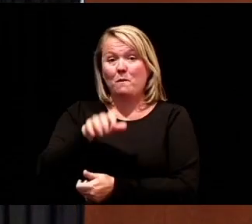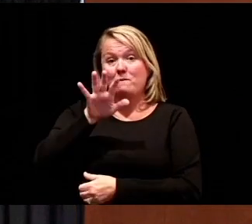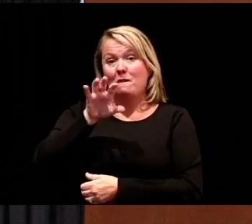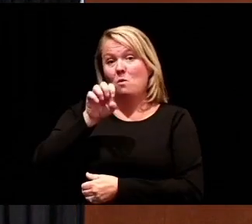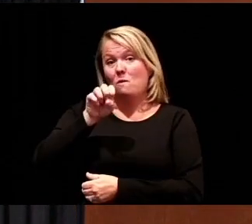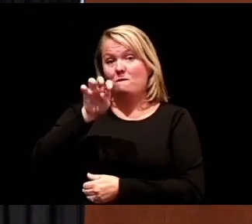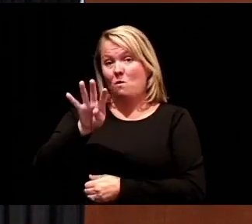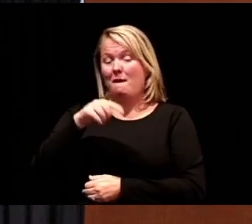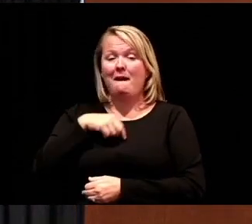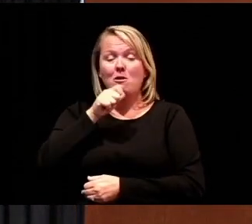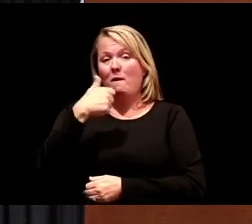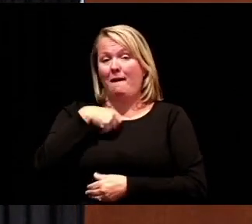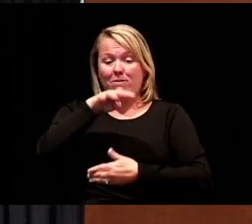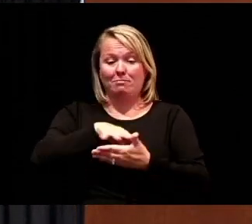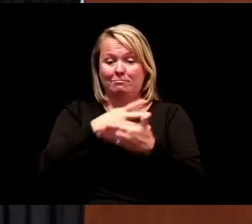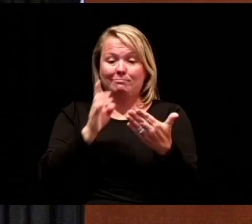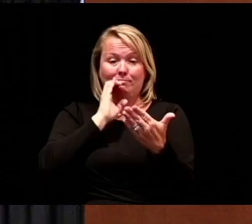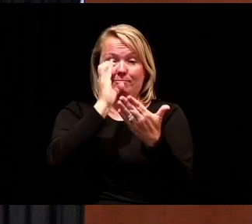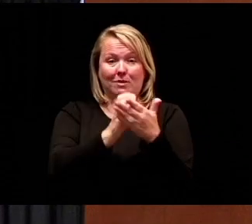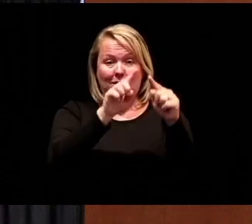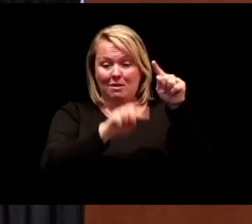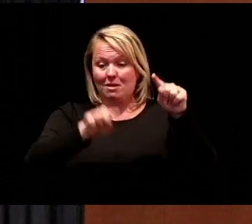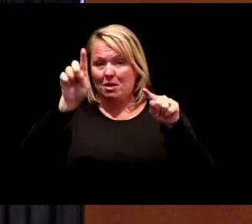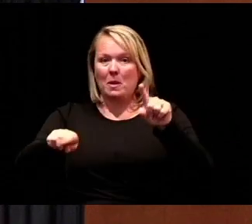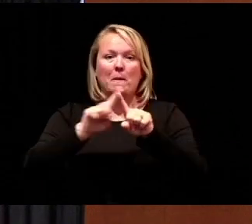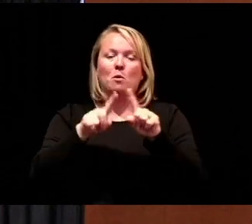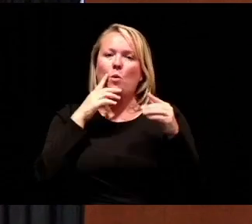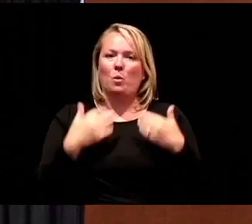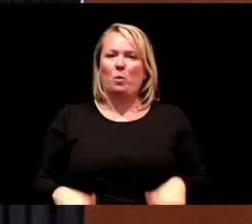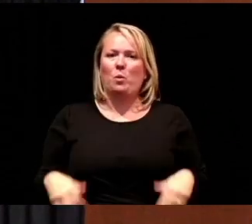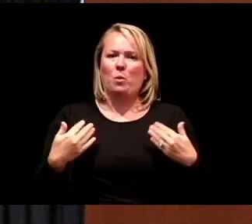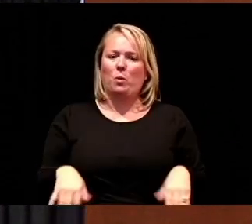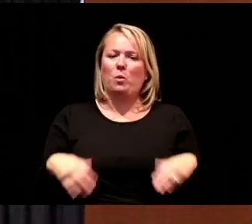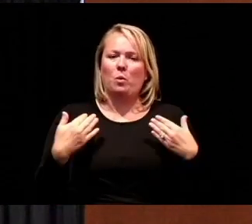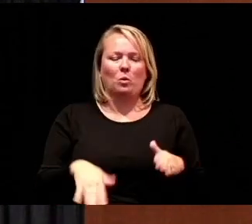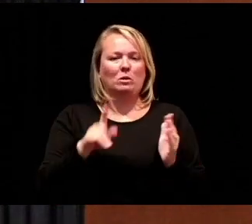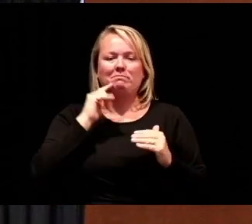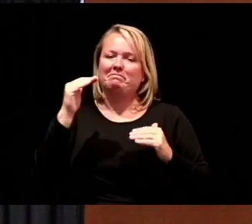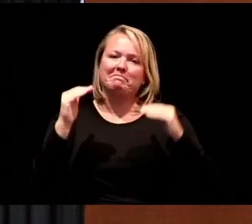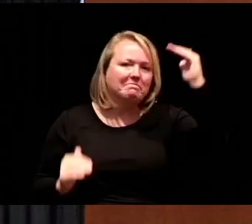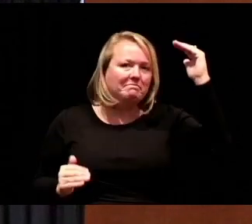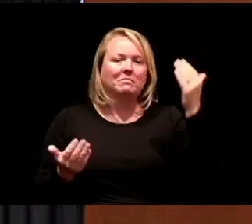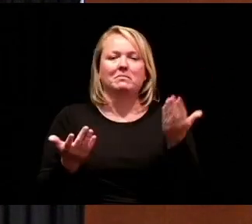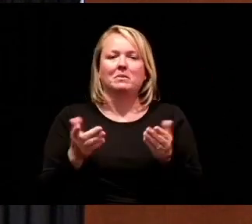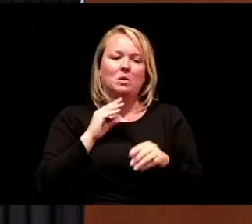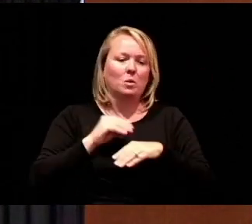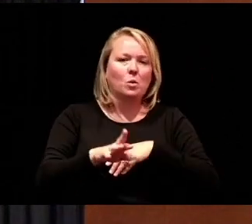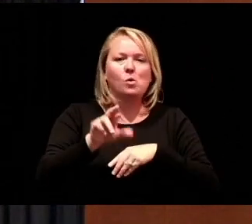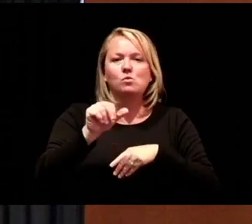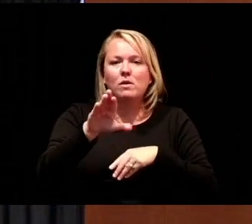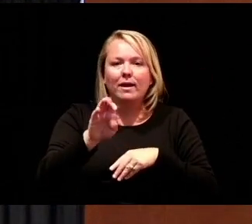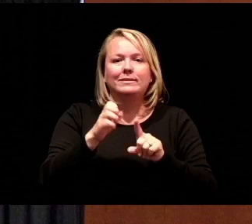think of Clinton Township as the 10th largest municipality having a high eviction rate, but it's very high. Now,